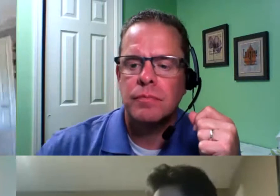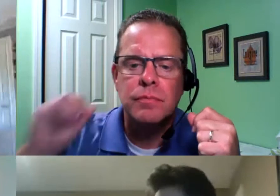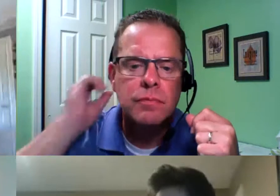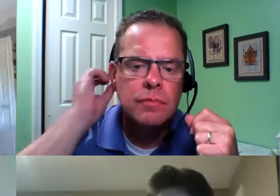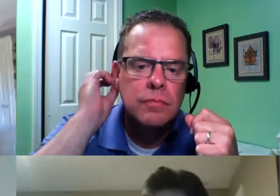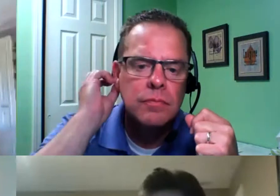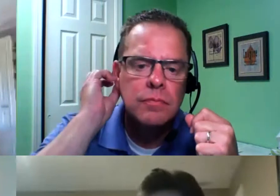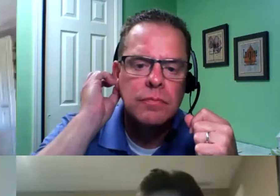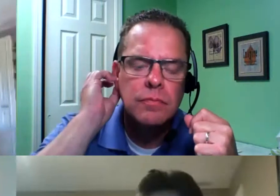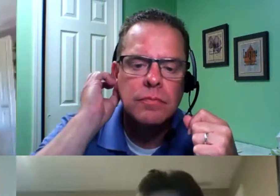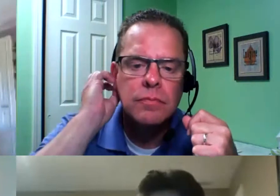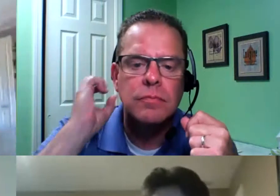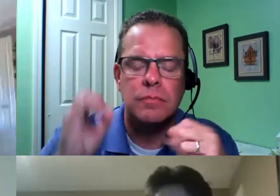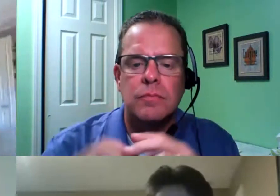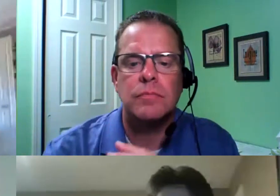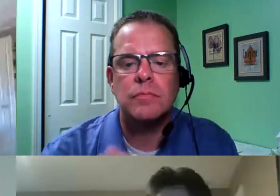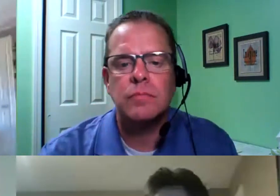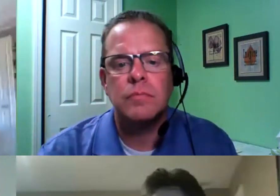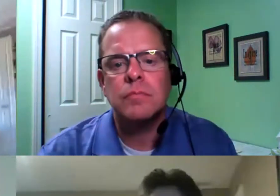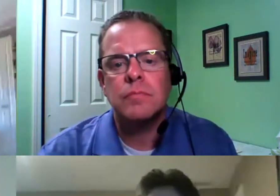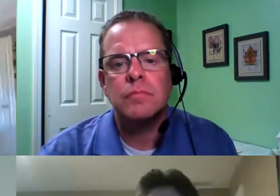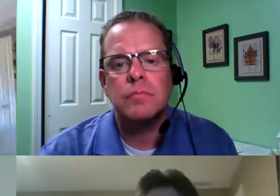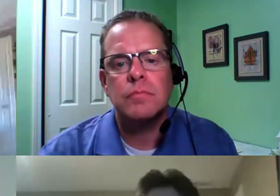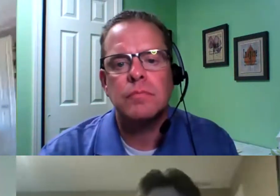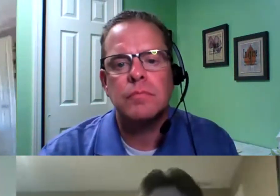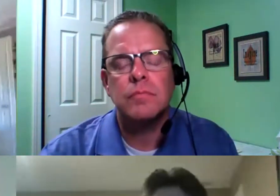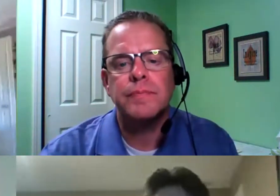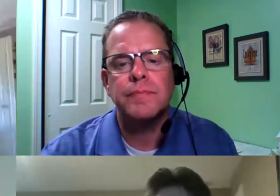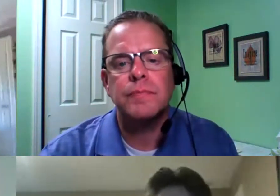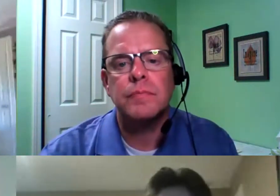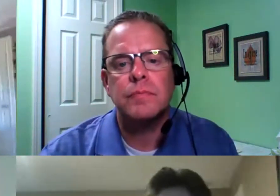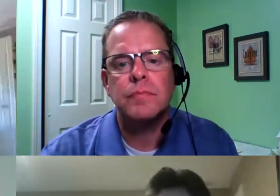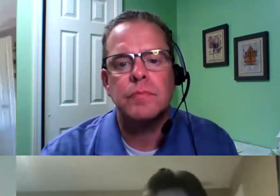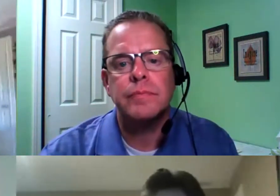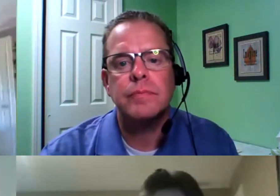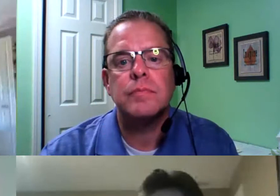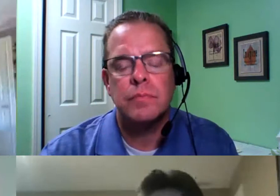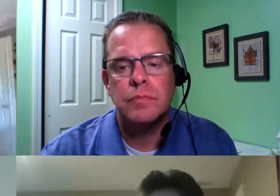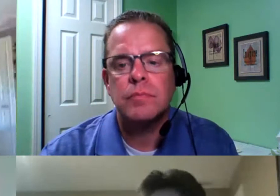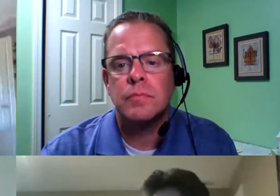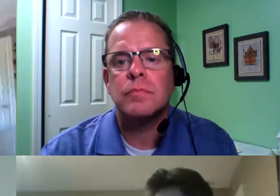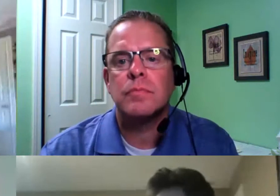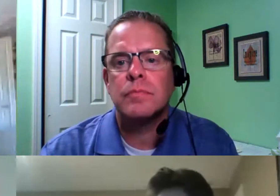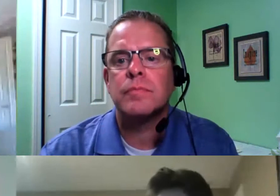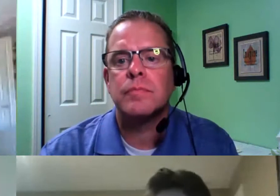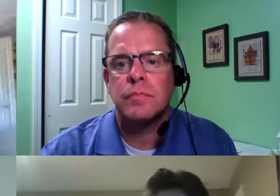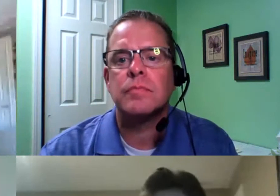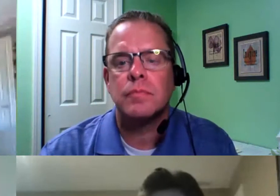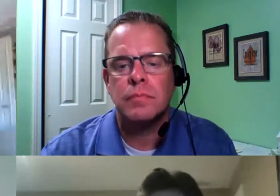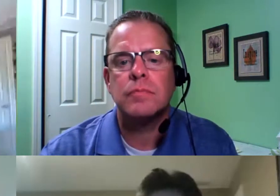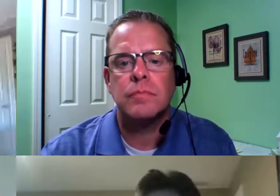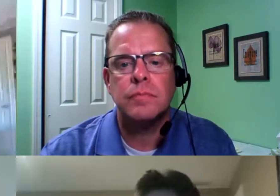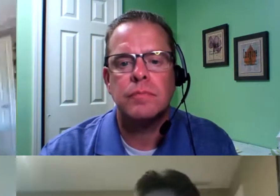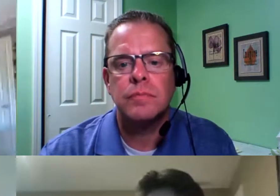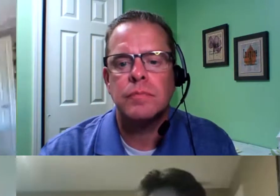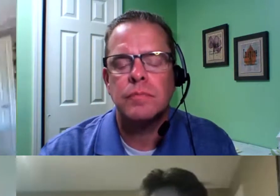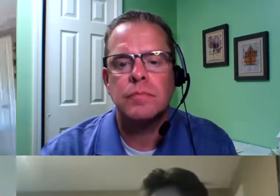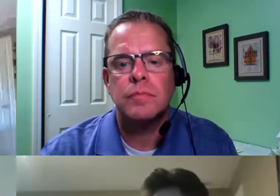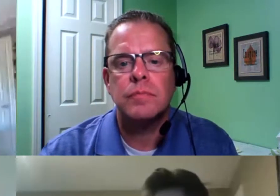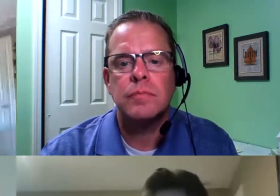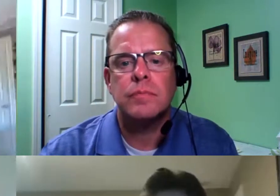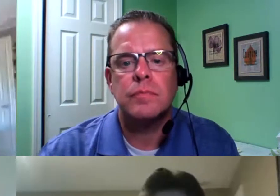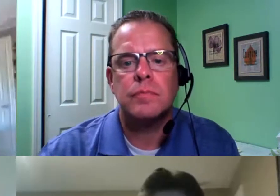comfortable like reaching out to the teacher to request like a video call with them personally, I think